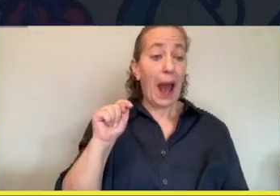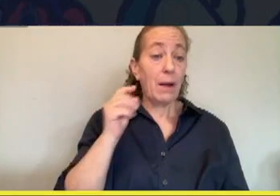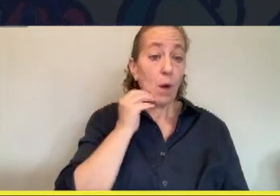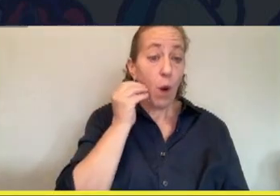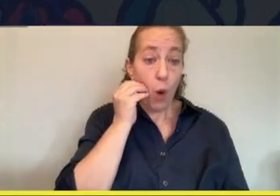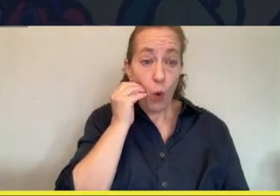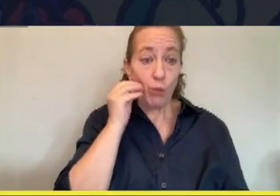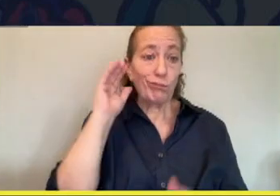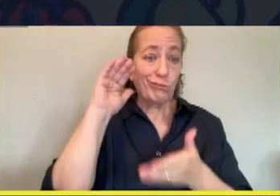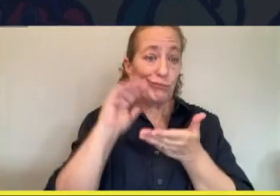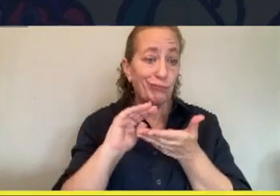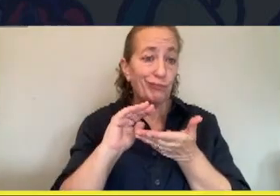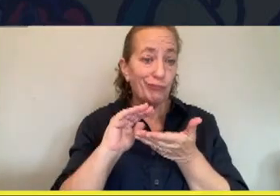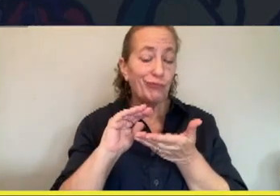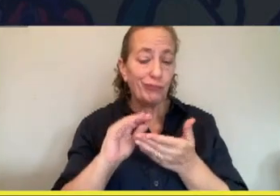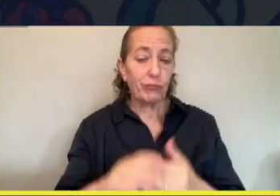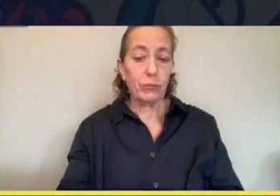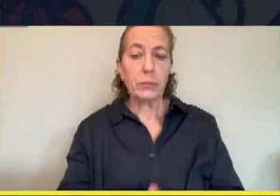happened. Next slide.